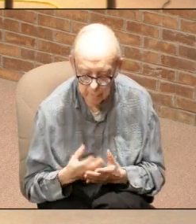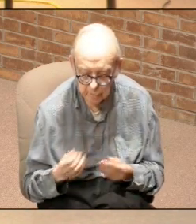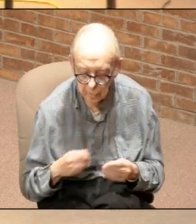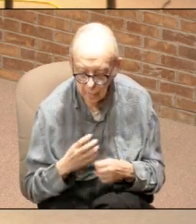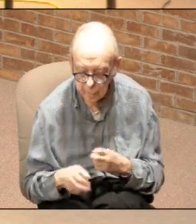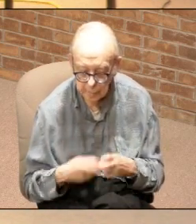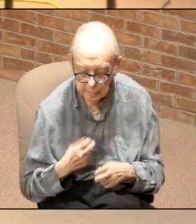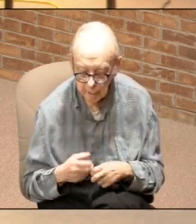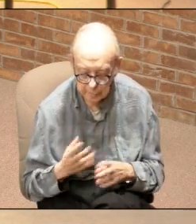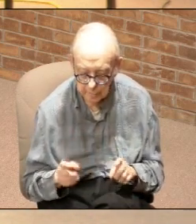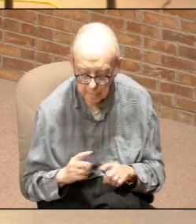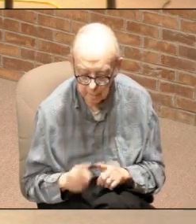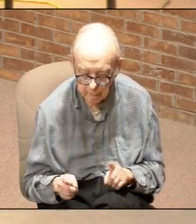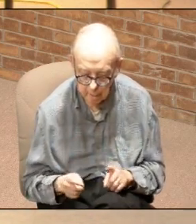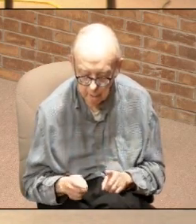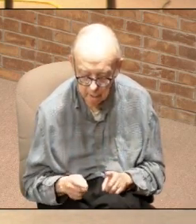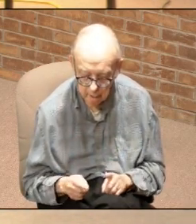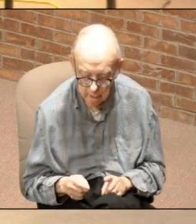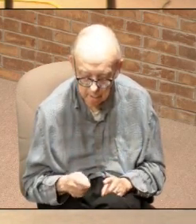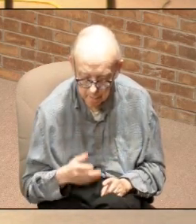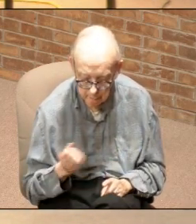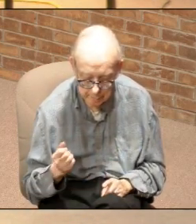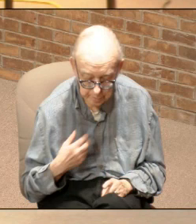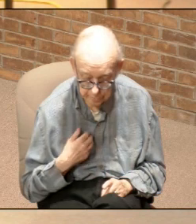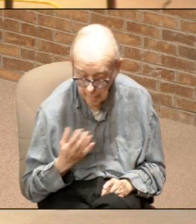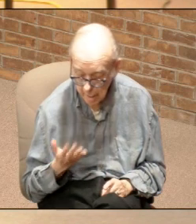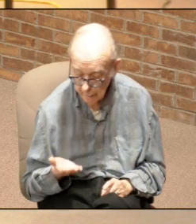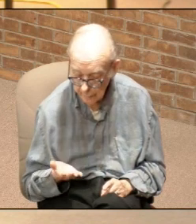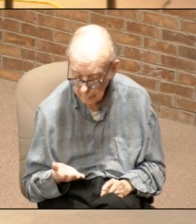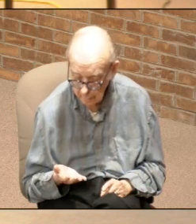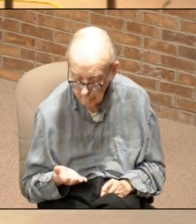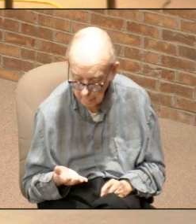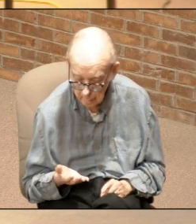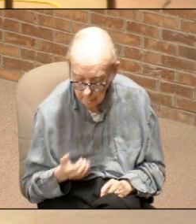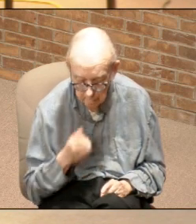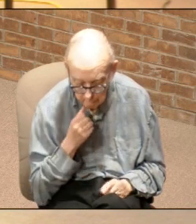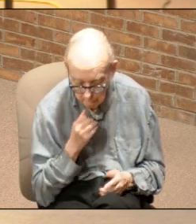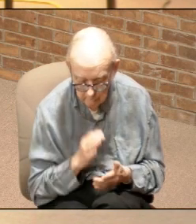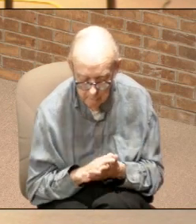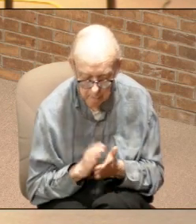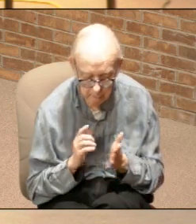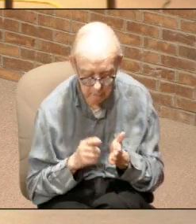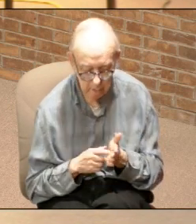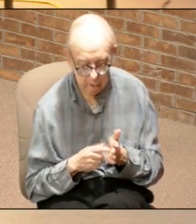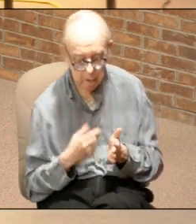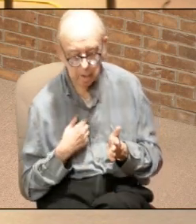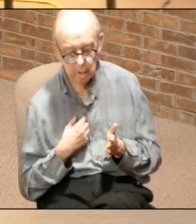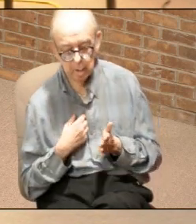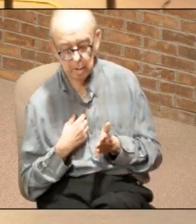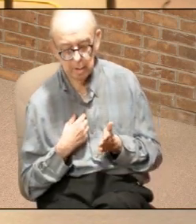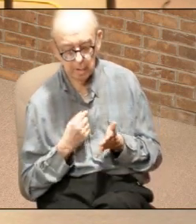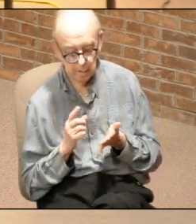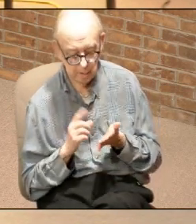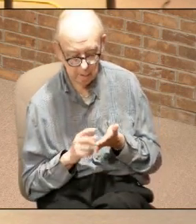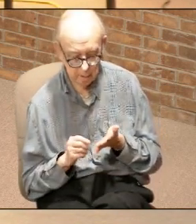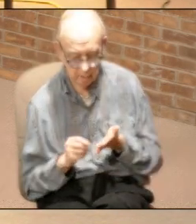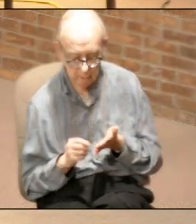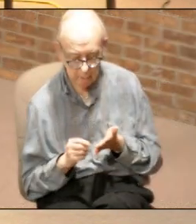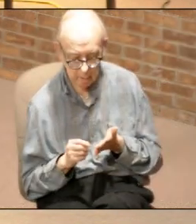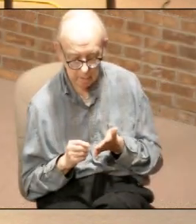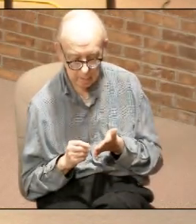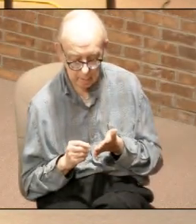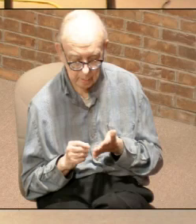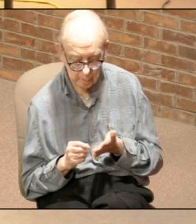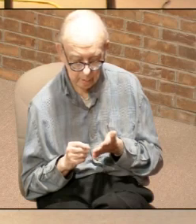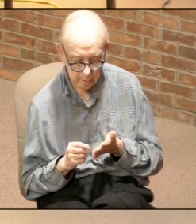problems but man alive it's the best you got my wife was just showing me a news clip thing that that she